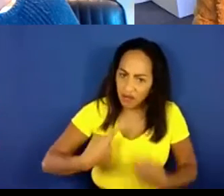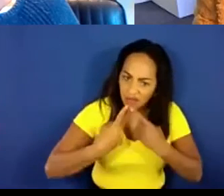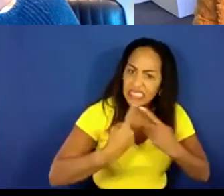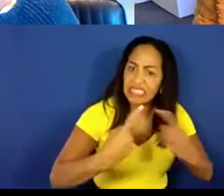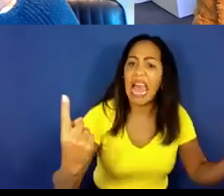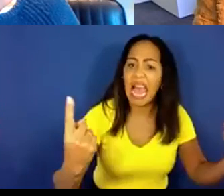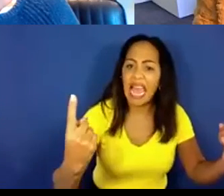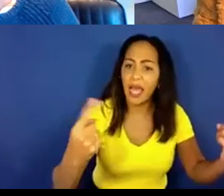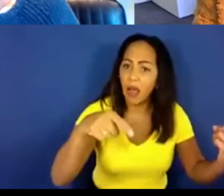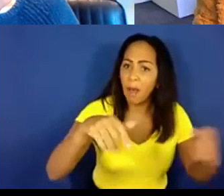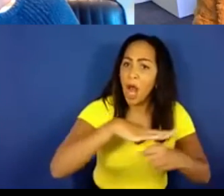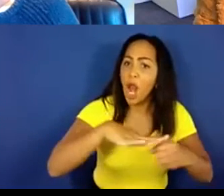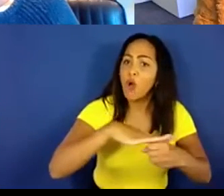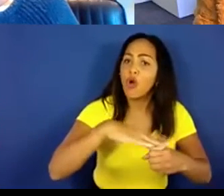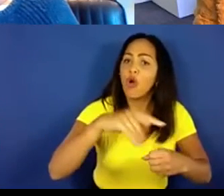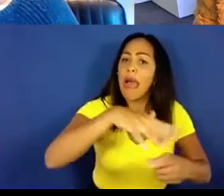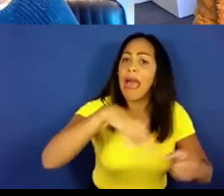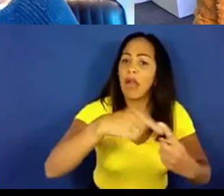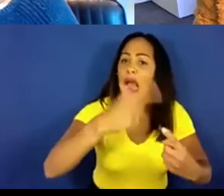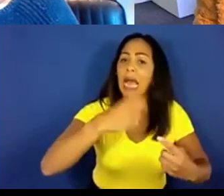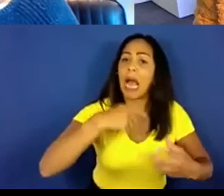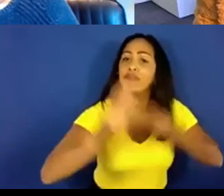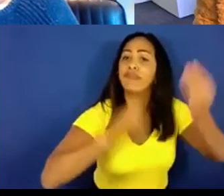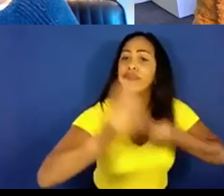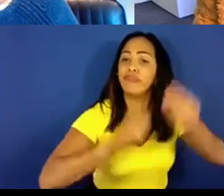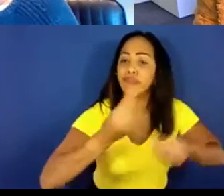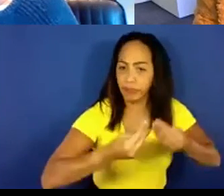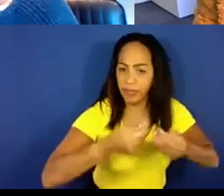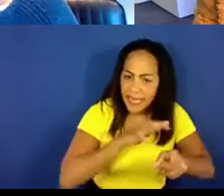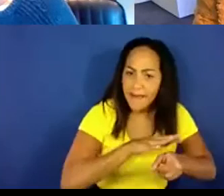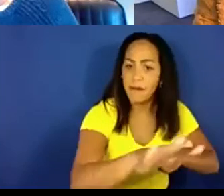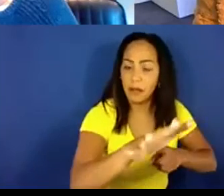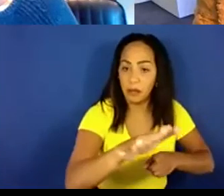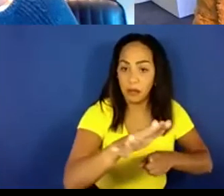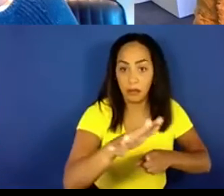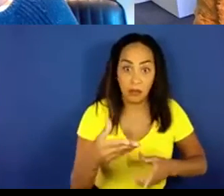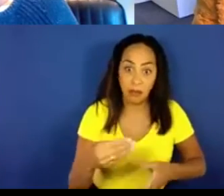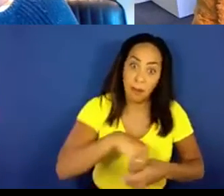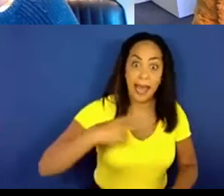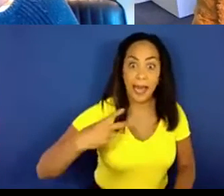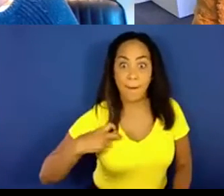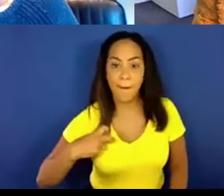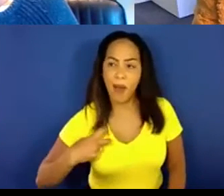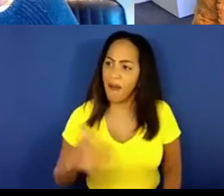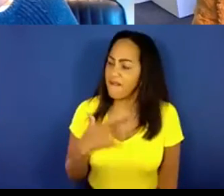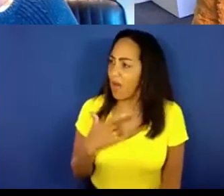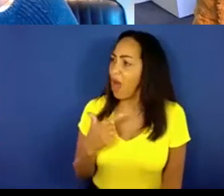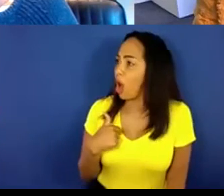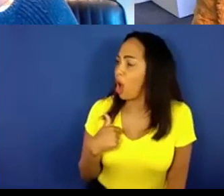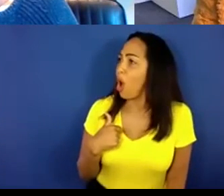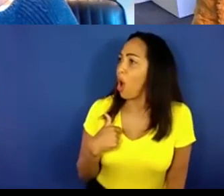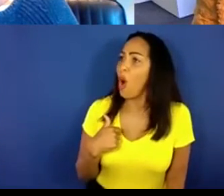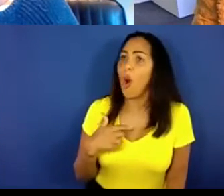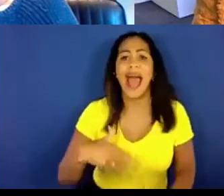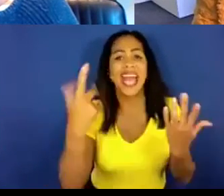And 79% of them said that being a member of VIP had meant they felt more aware of and able to have their say on decisions that affected